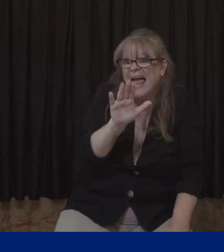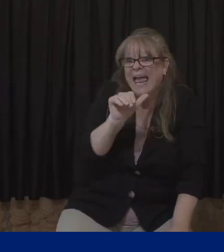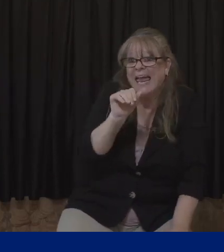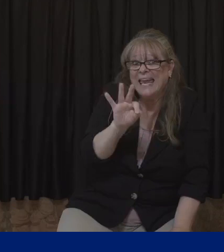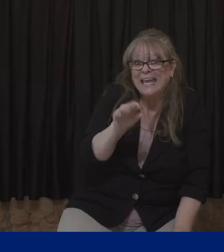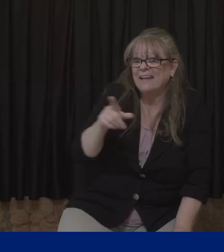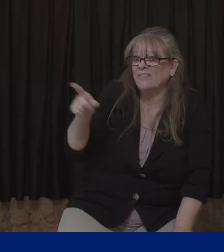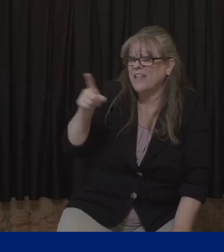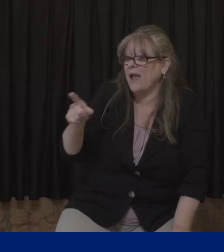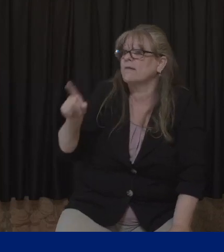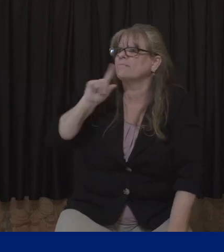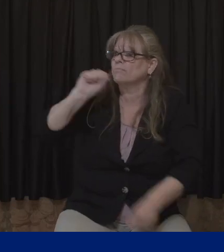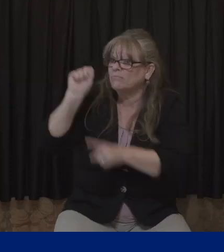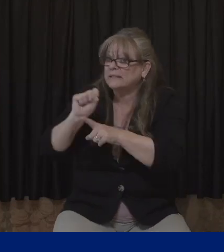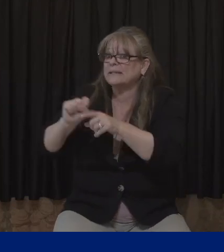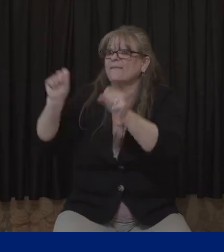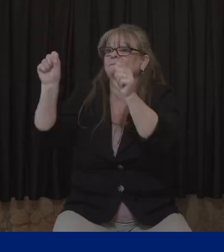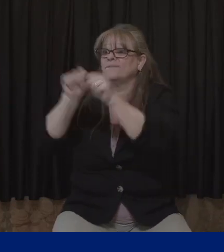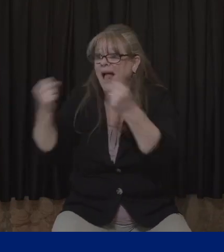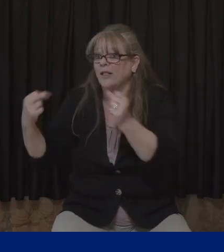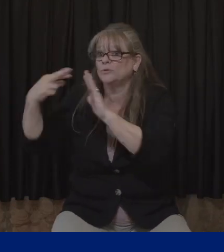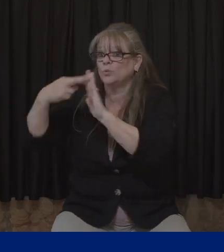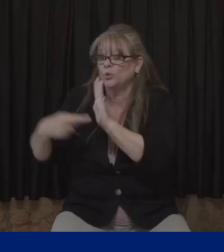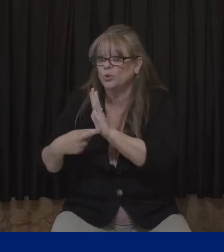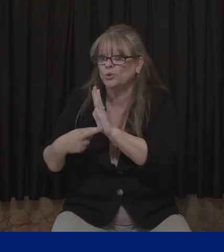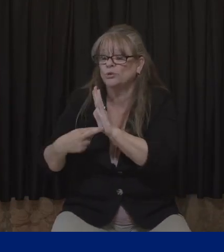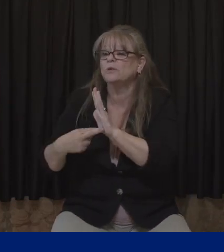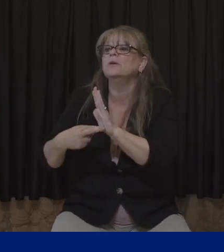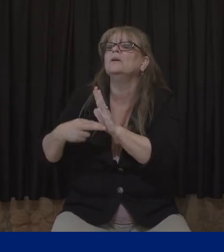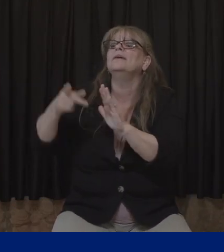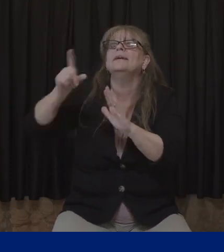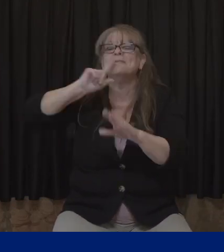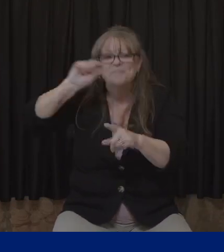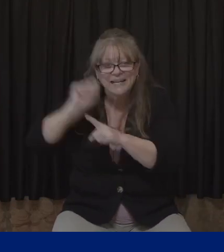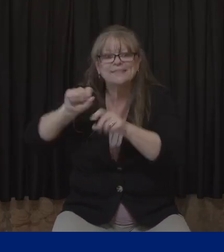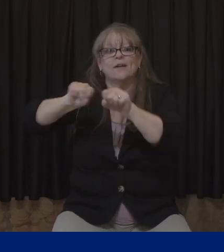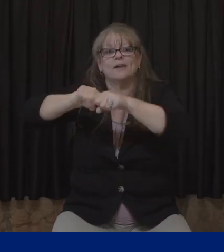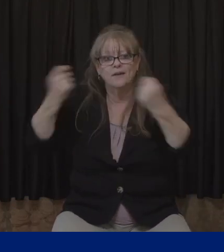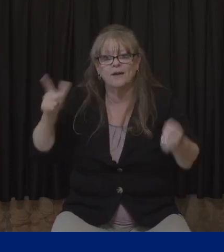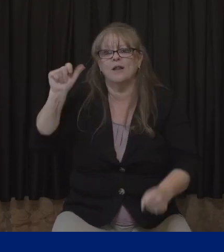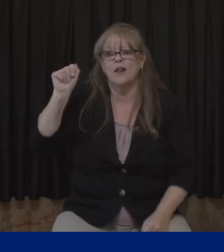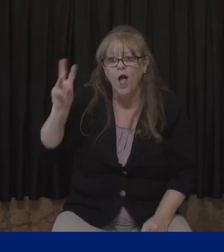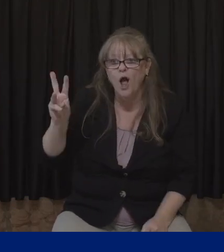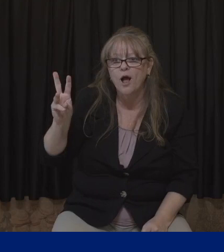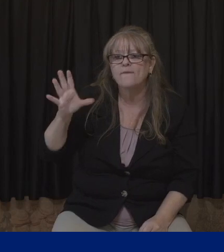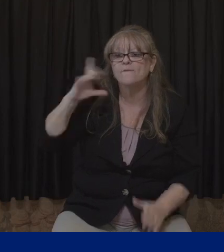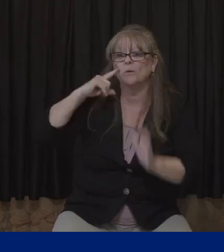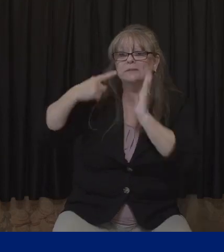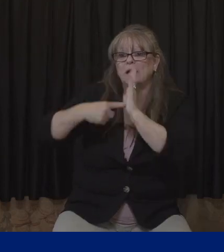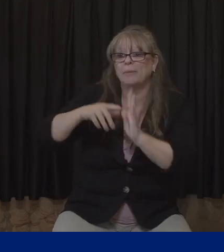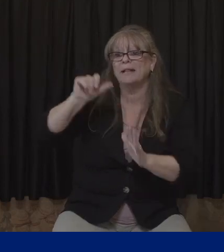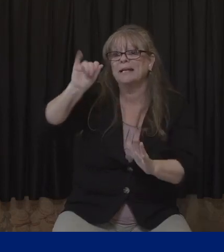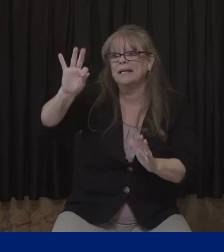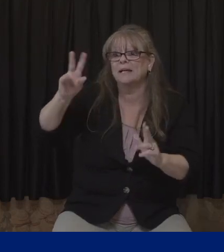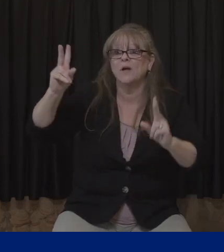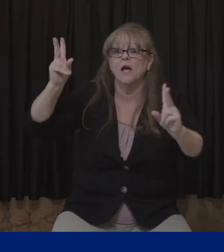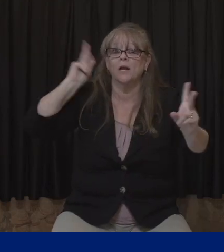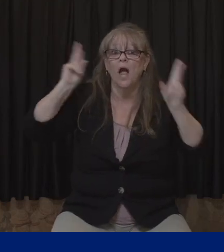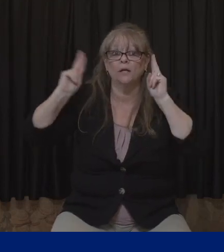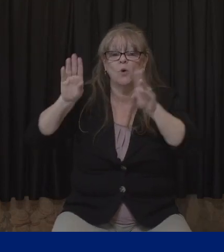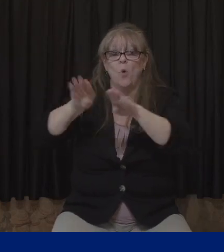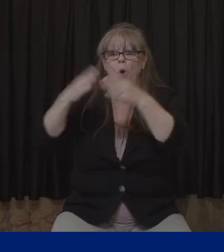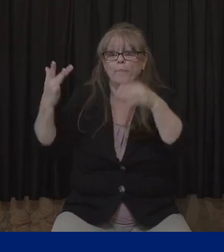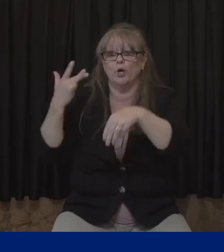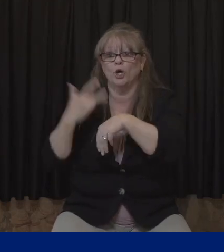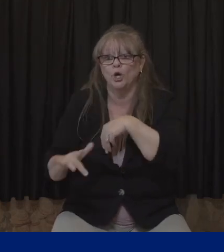hair and nail salons are able to open May 1st. If there's some that are trying to open prior to that, they risk losing their license to operate, which is through the Department of Regulatory Affairs,